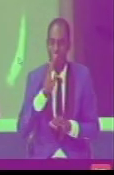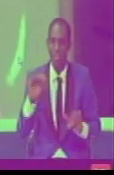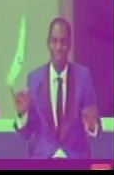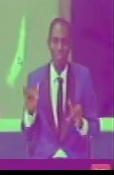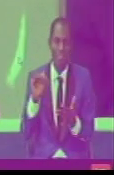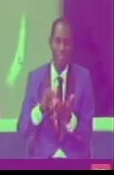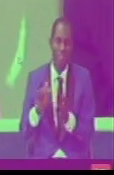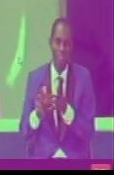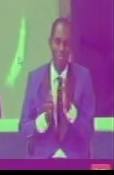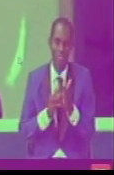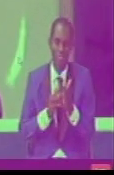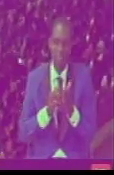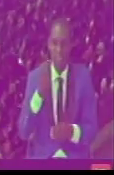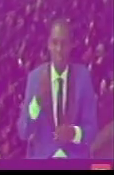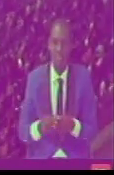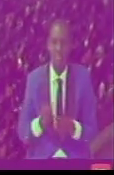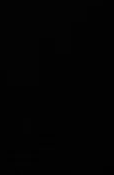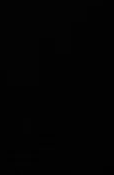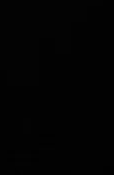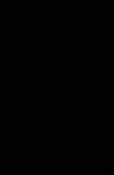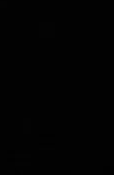never be the same again.